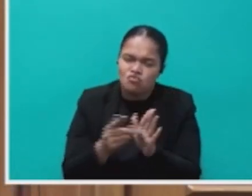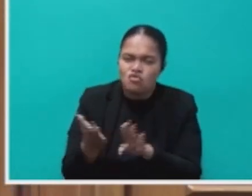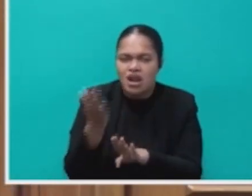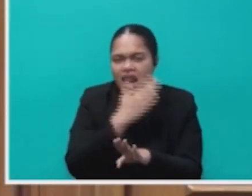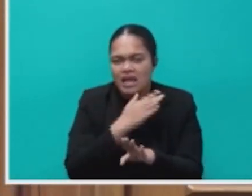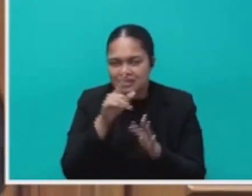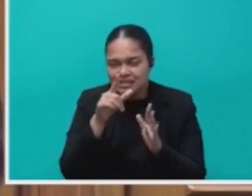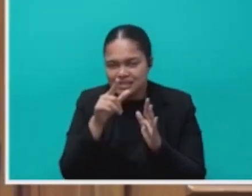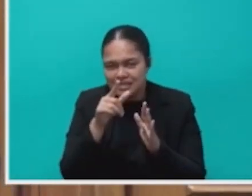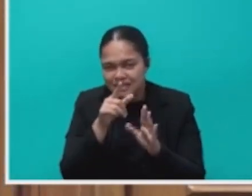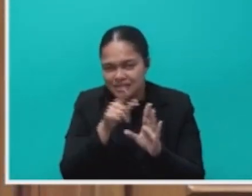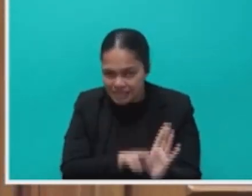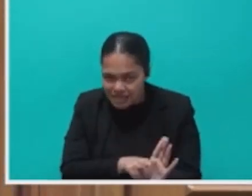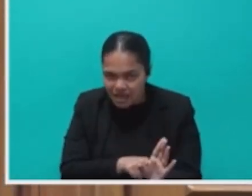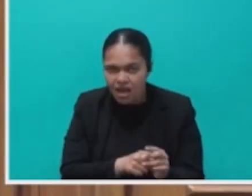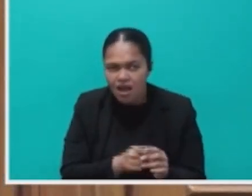about